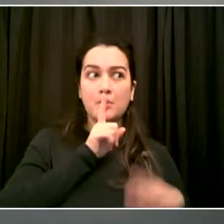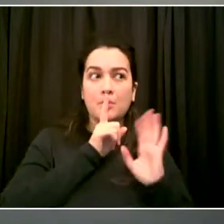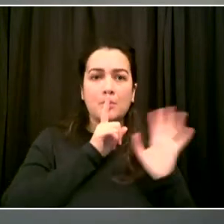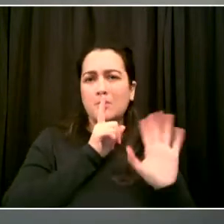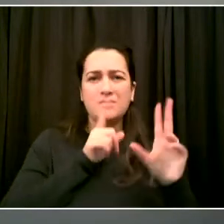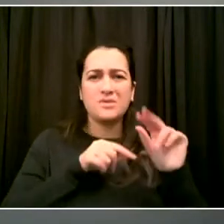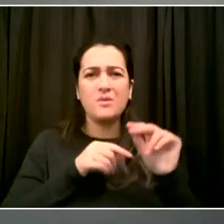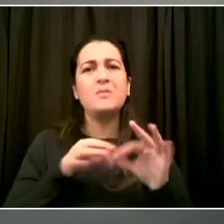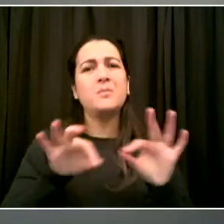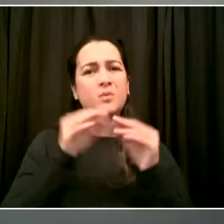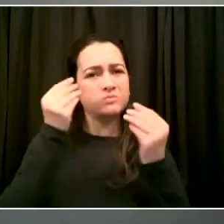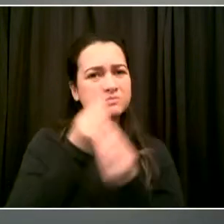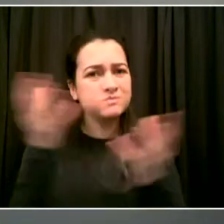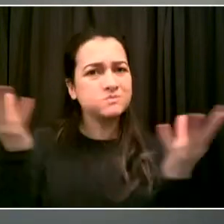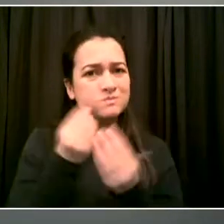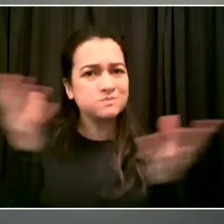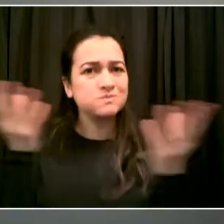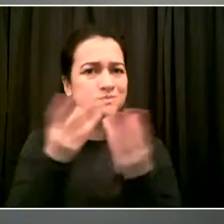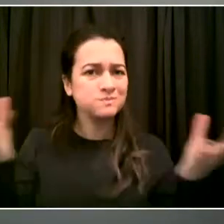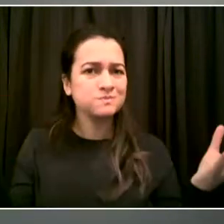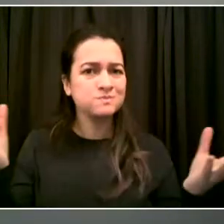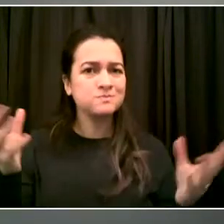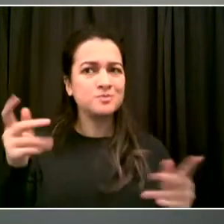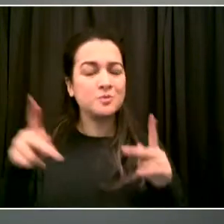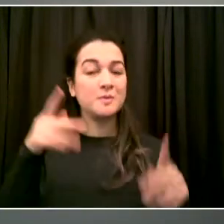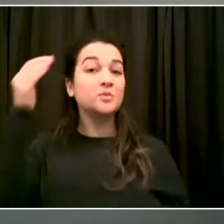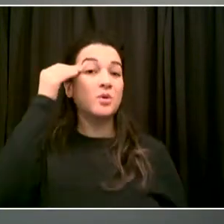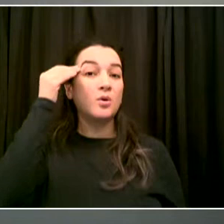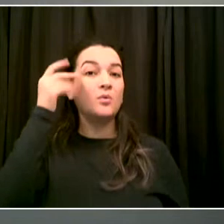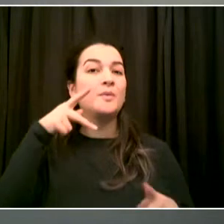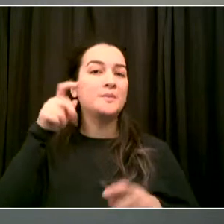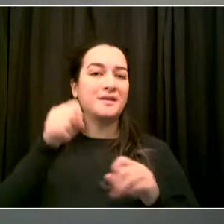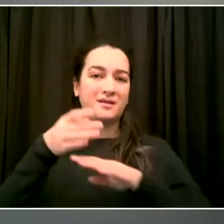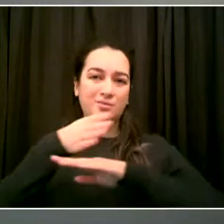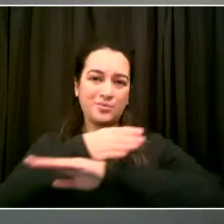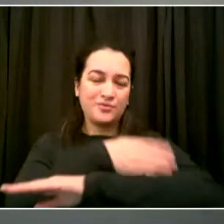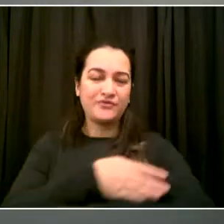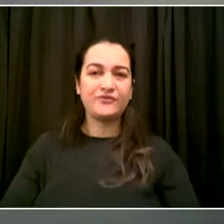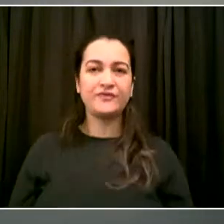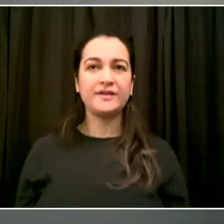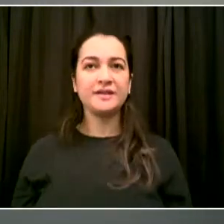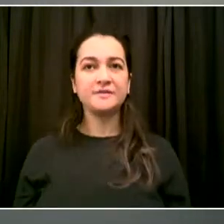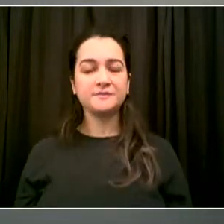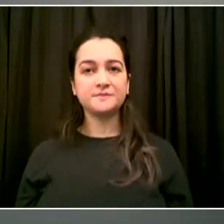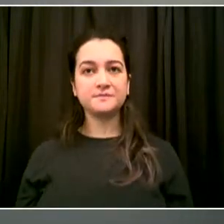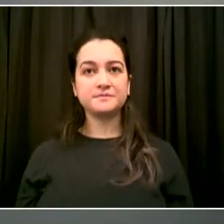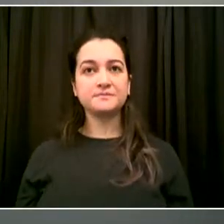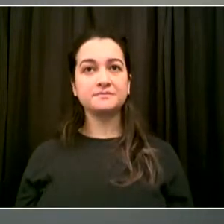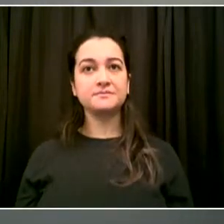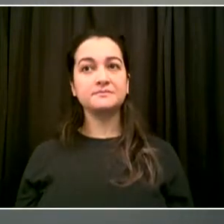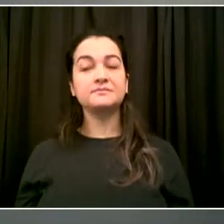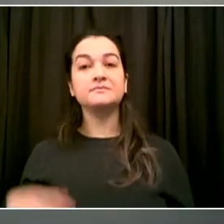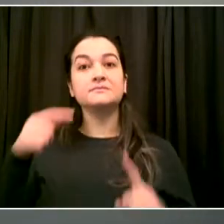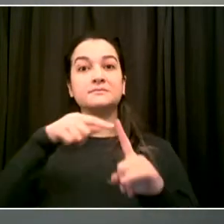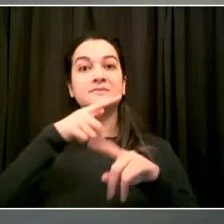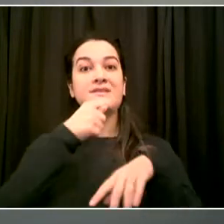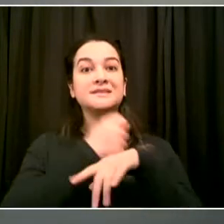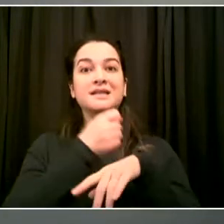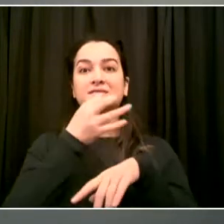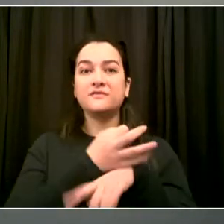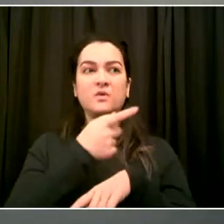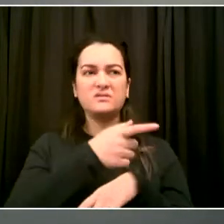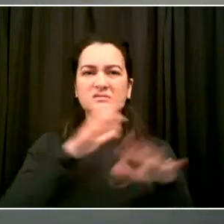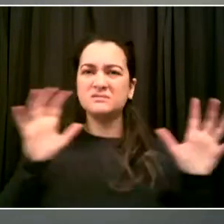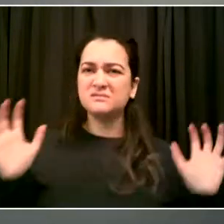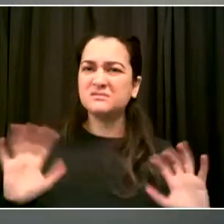Crime Task Force is predominantly a reactive unit, we are doing what we can to proactively look. We're